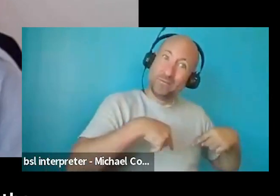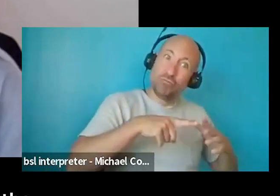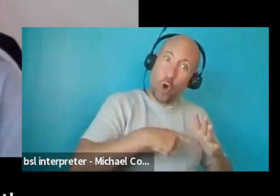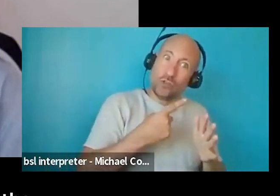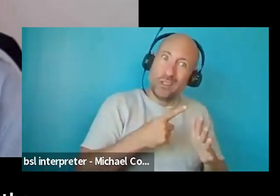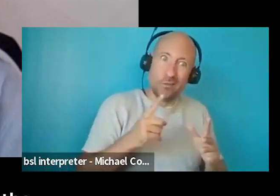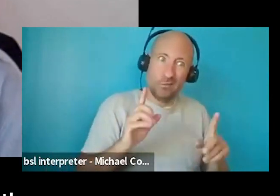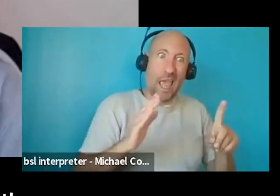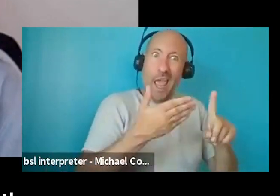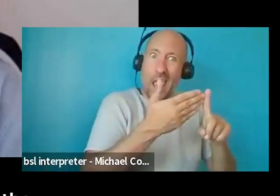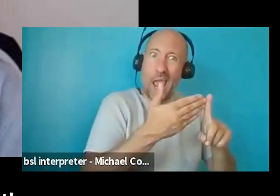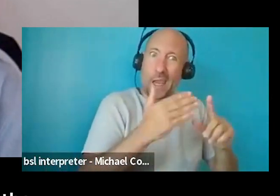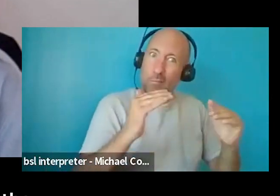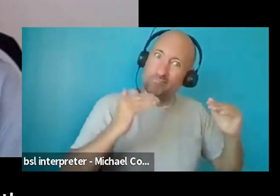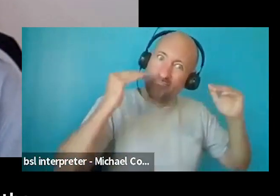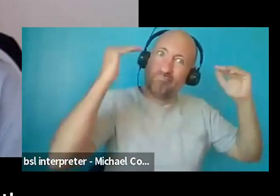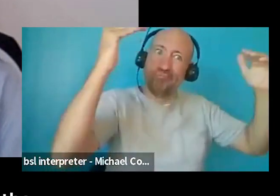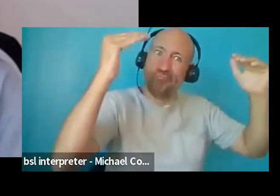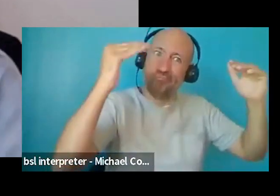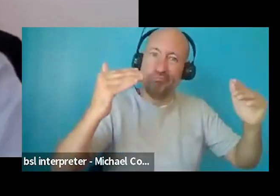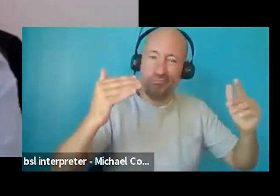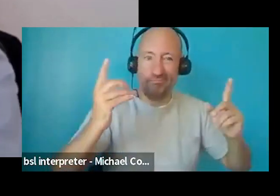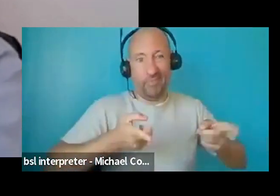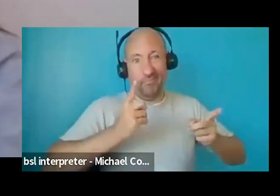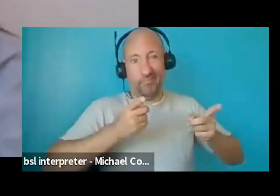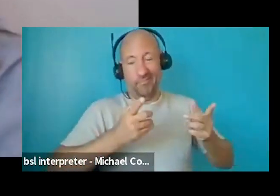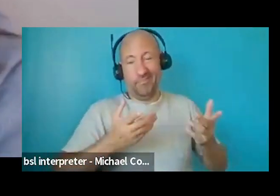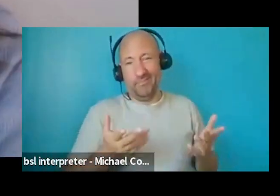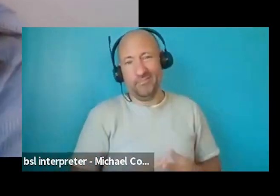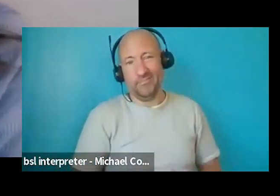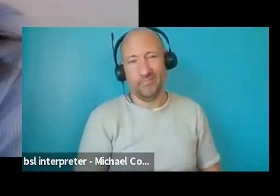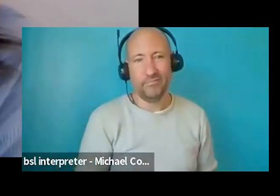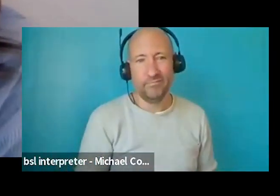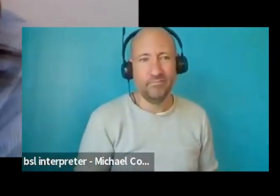project. This is what we deal with here.